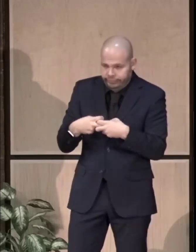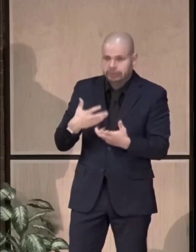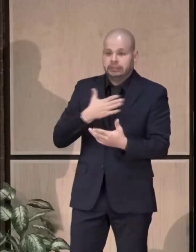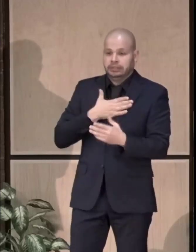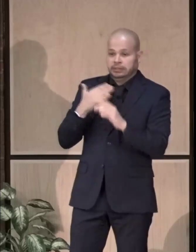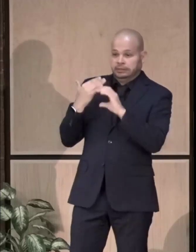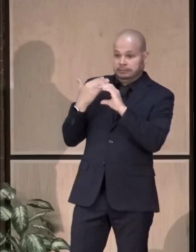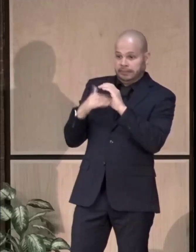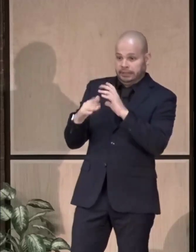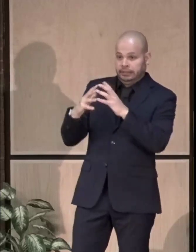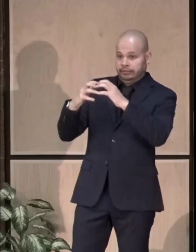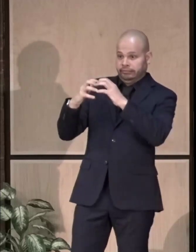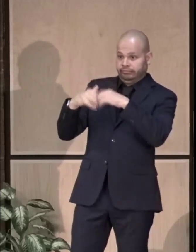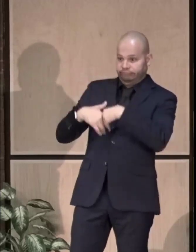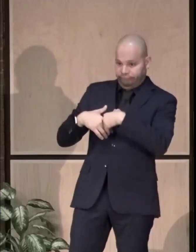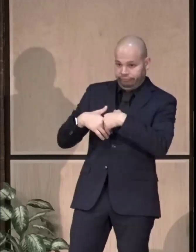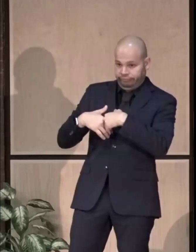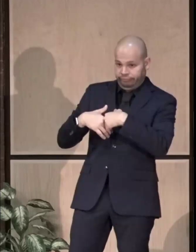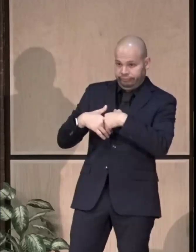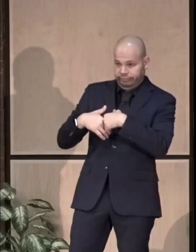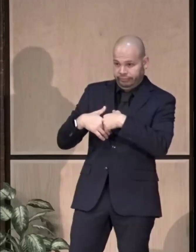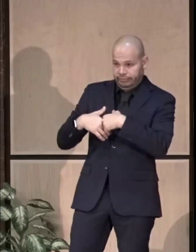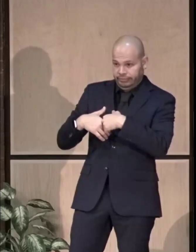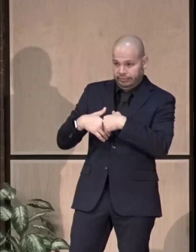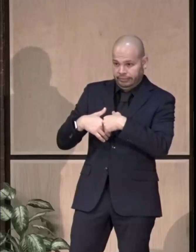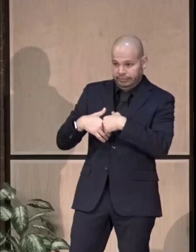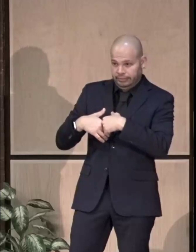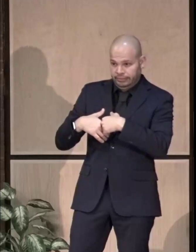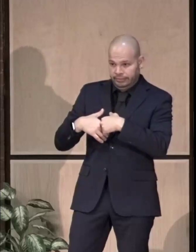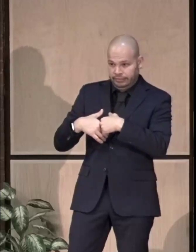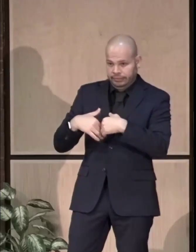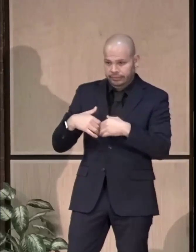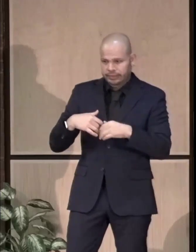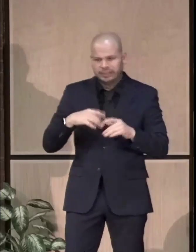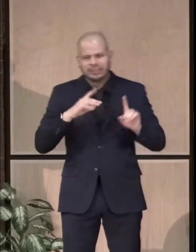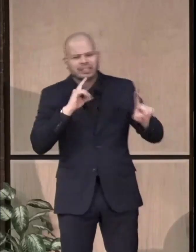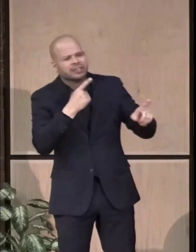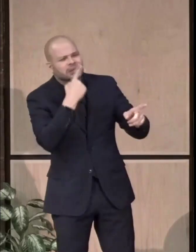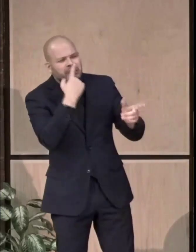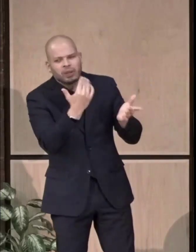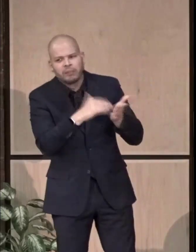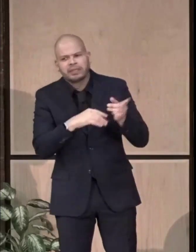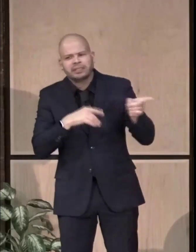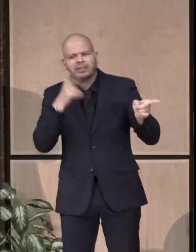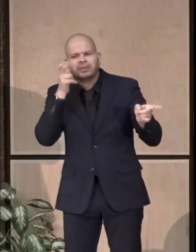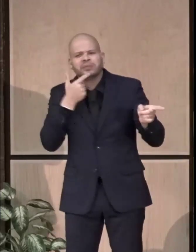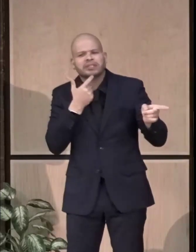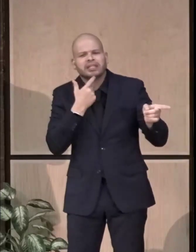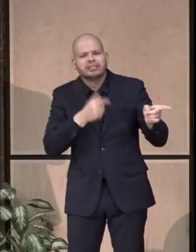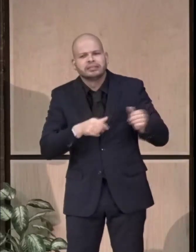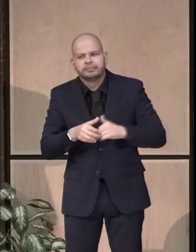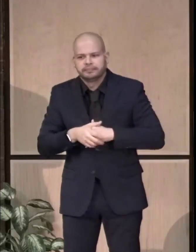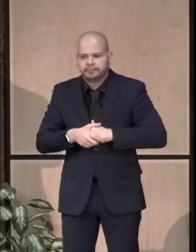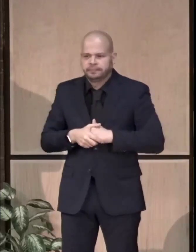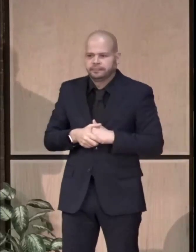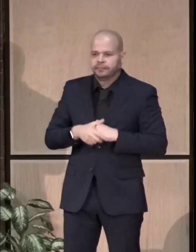on. I'm sorry, I couldn't hear your answer. I apologize. My email was down at the